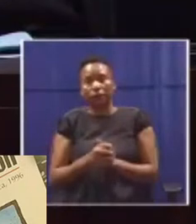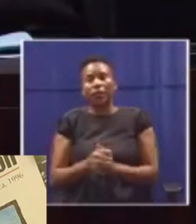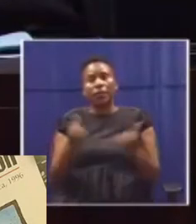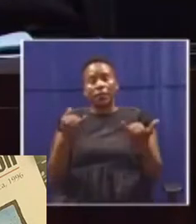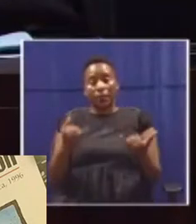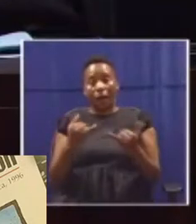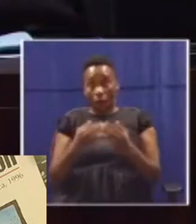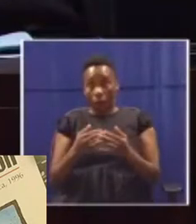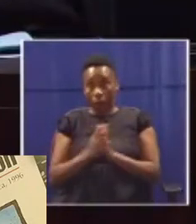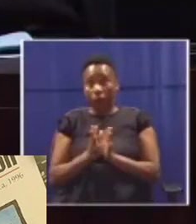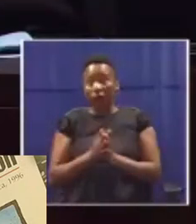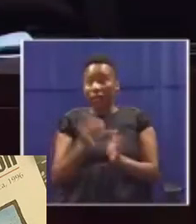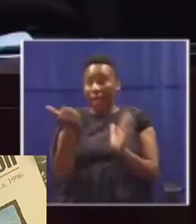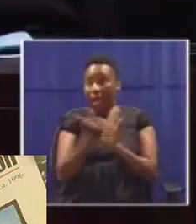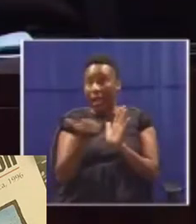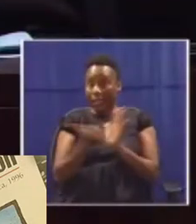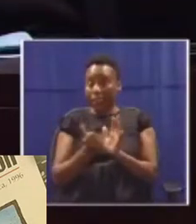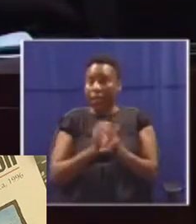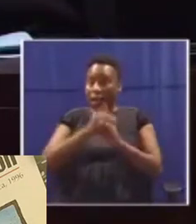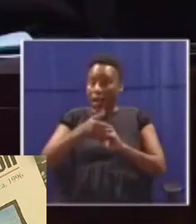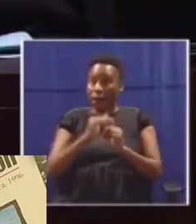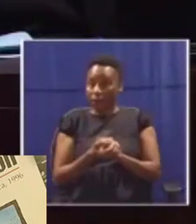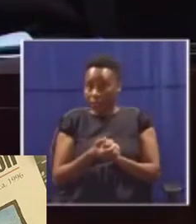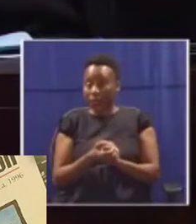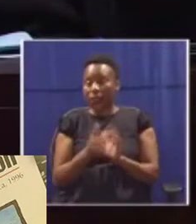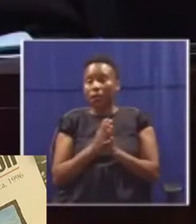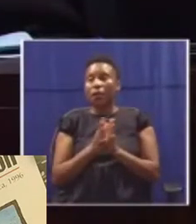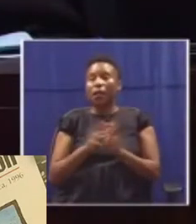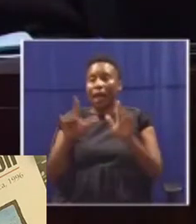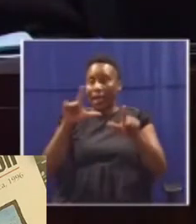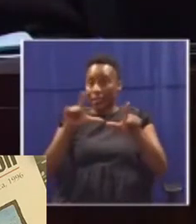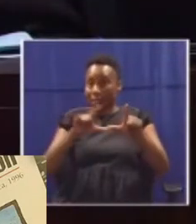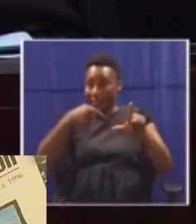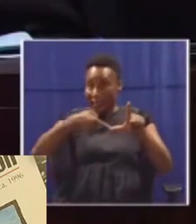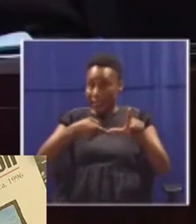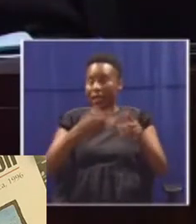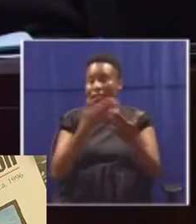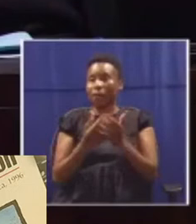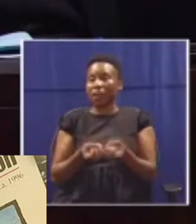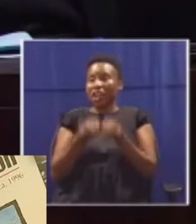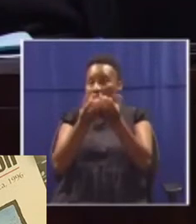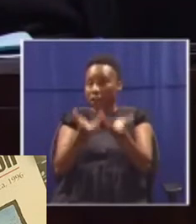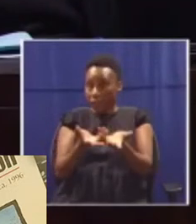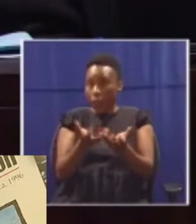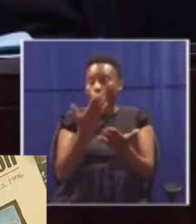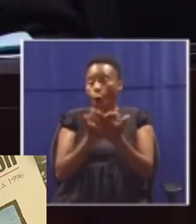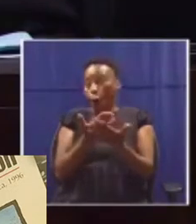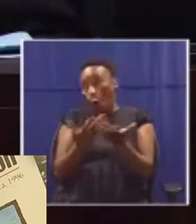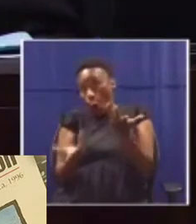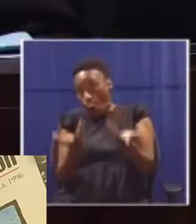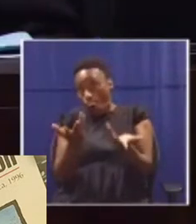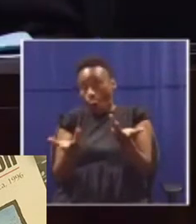act covered the licensing process, which could either be granted or could either